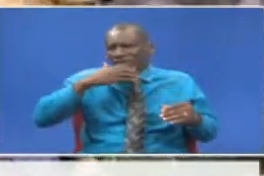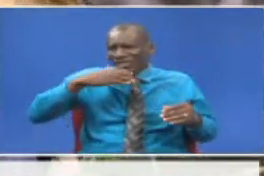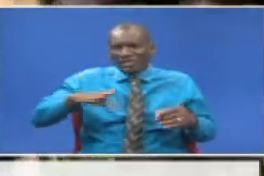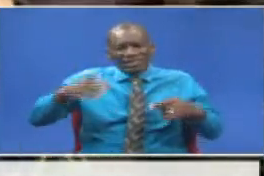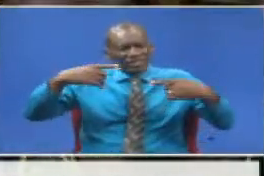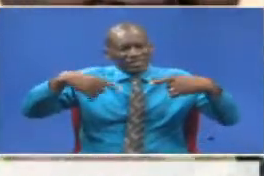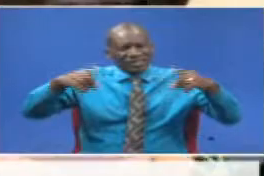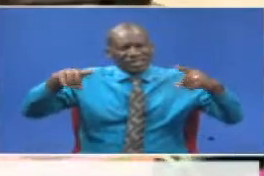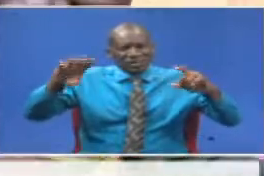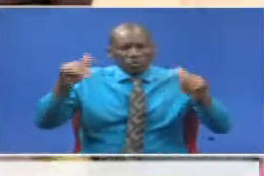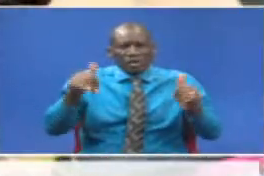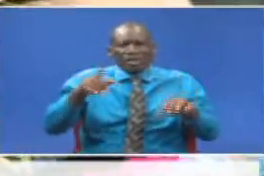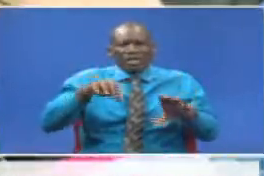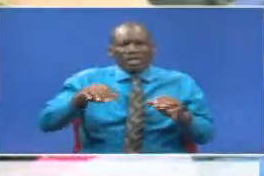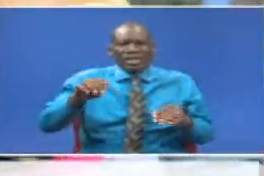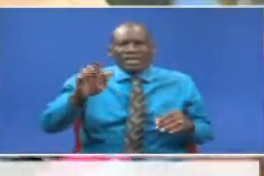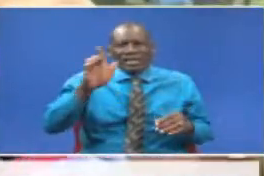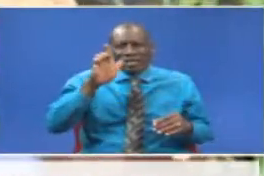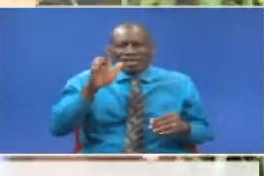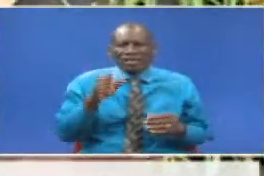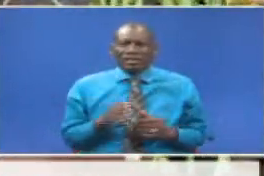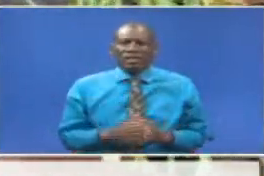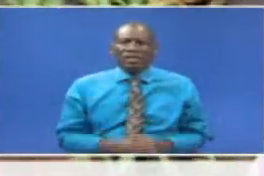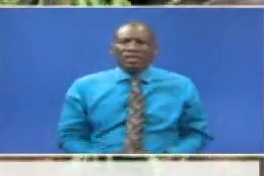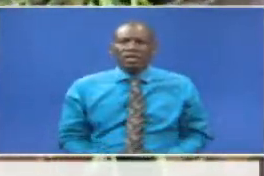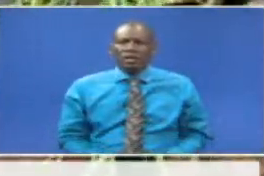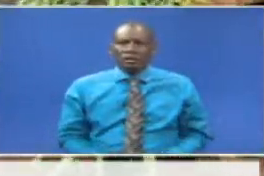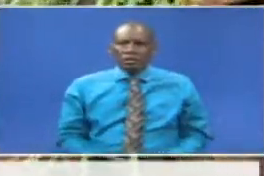resounding victory in London.